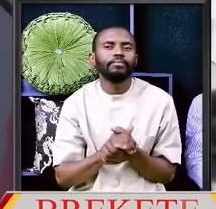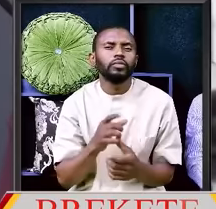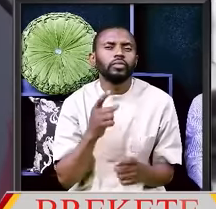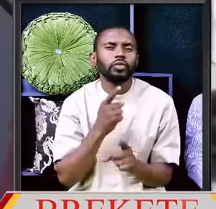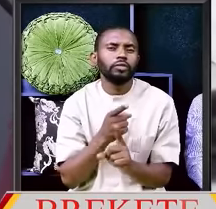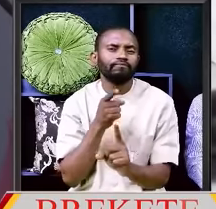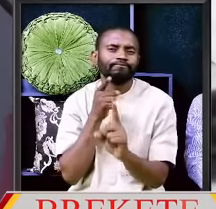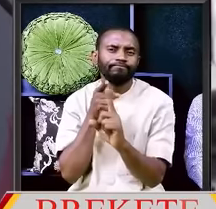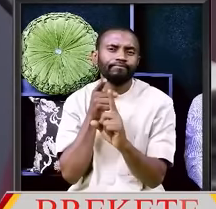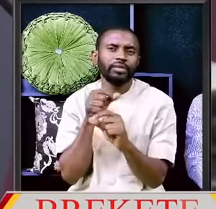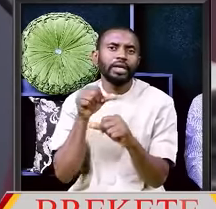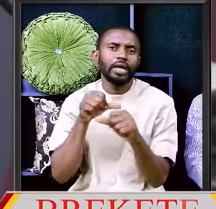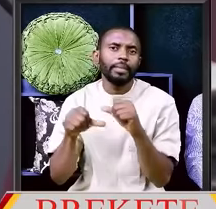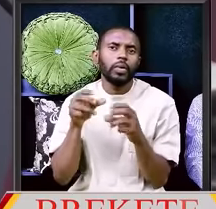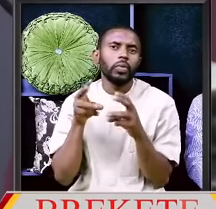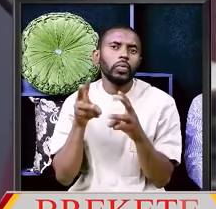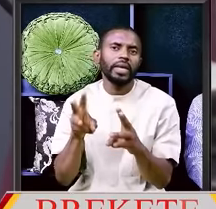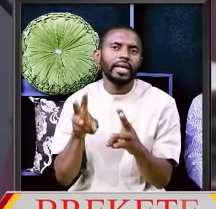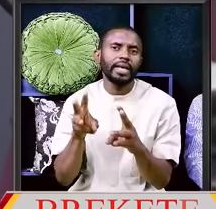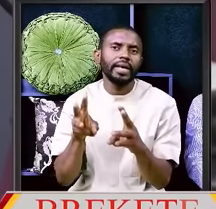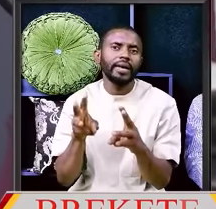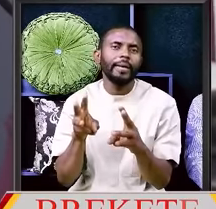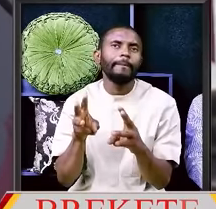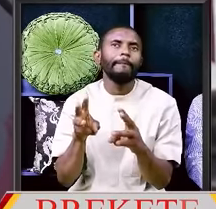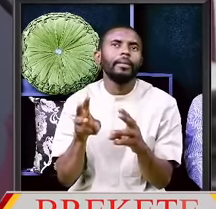about the way